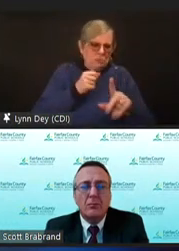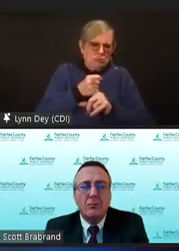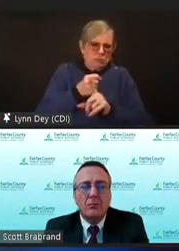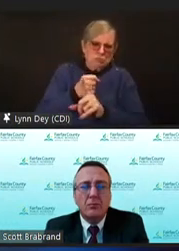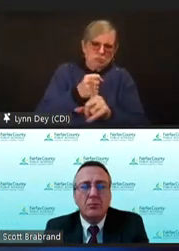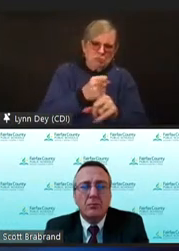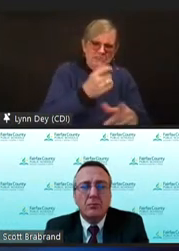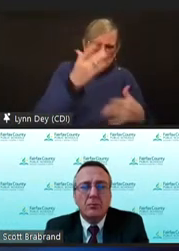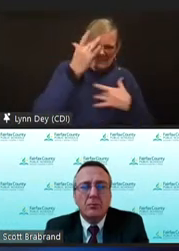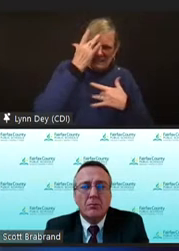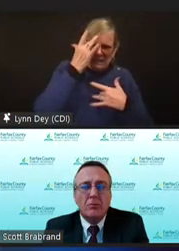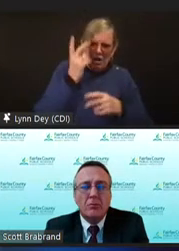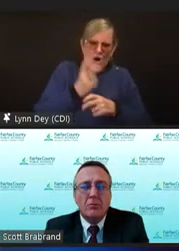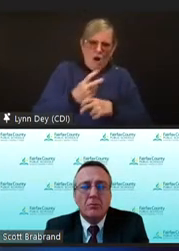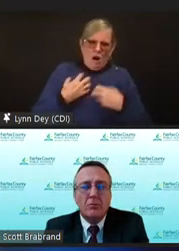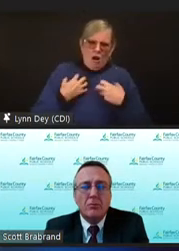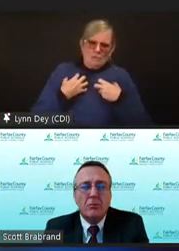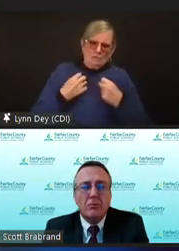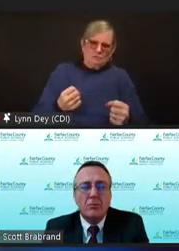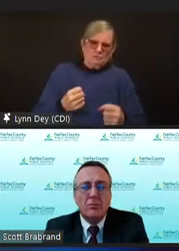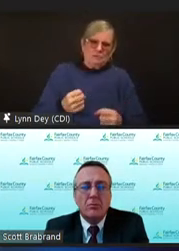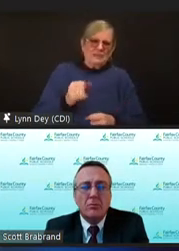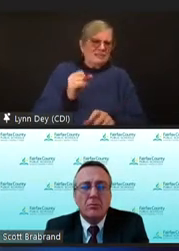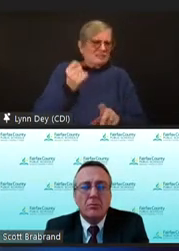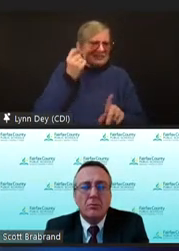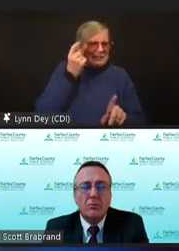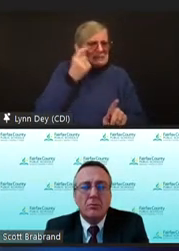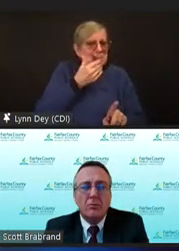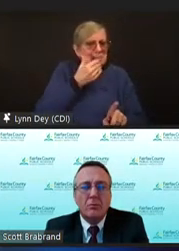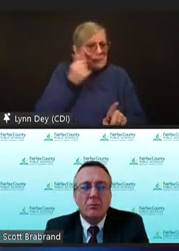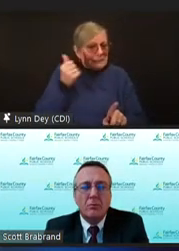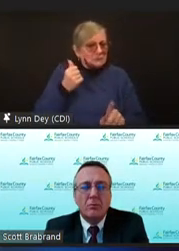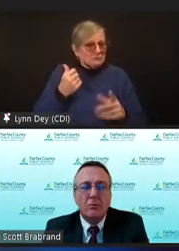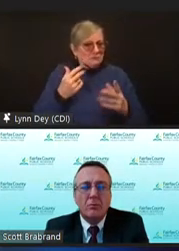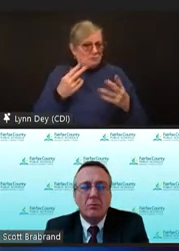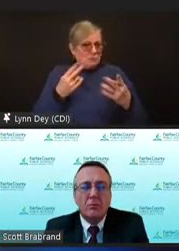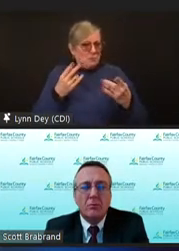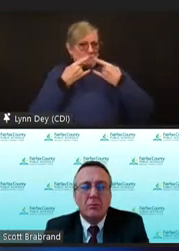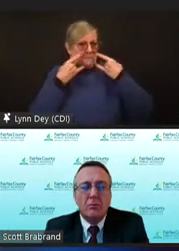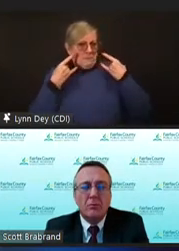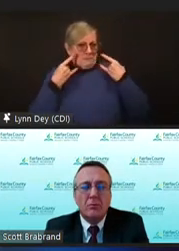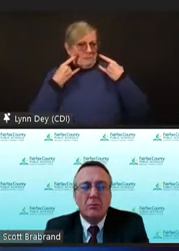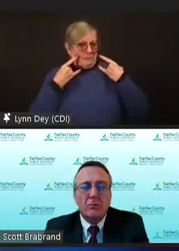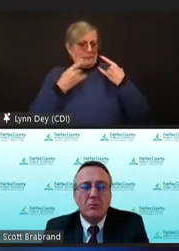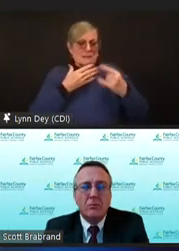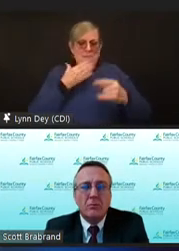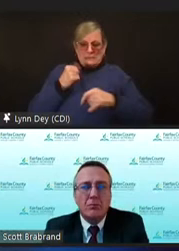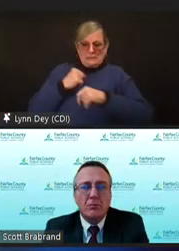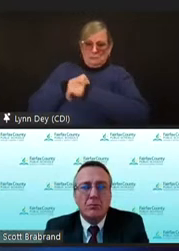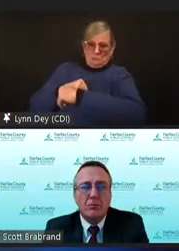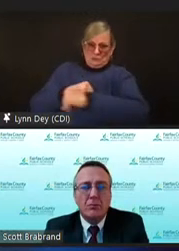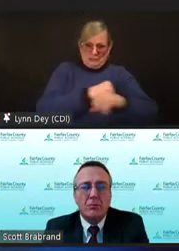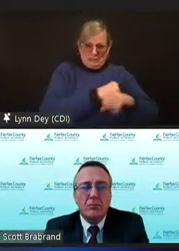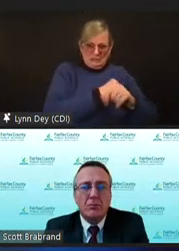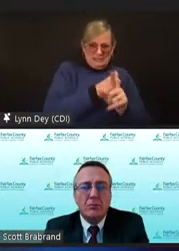this is the best way. We need to do the best we can to protect ourselves, our families, and each other.